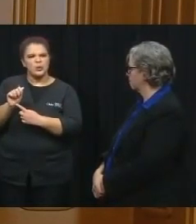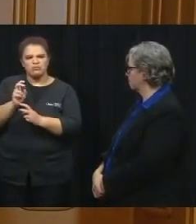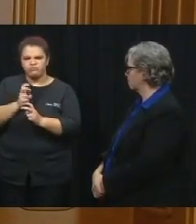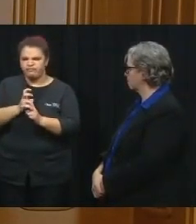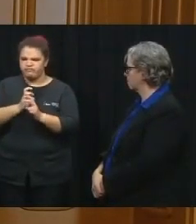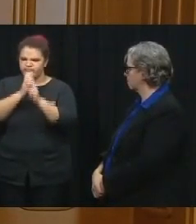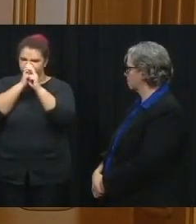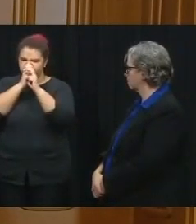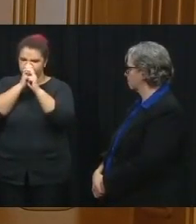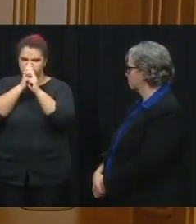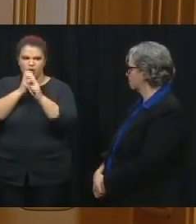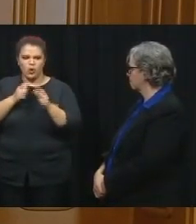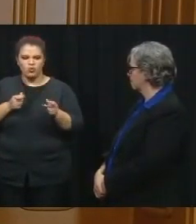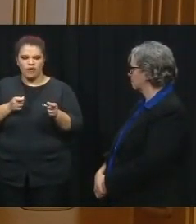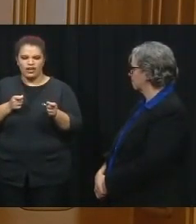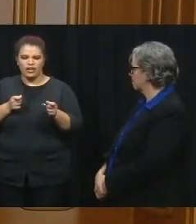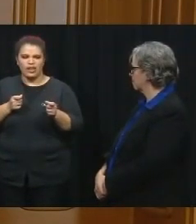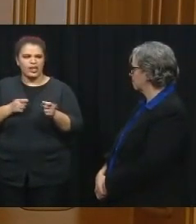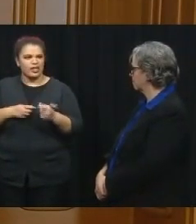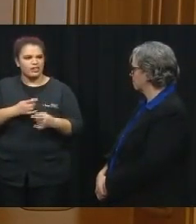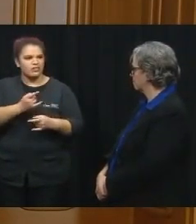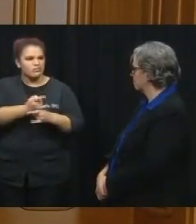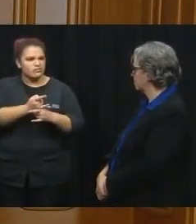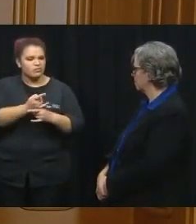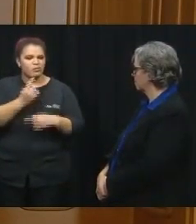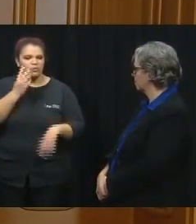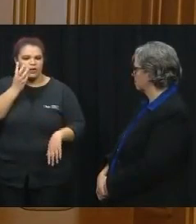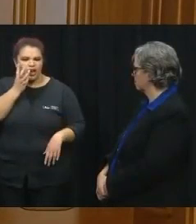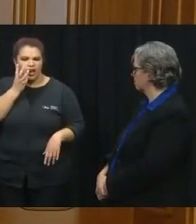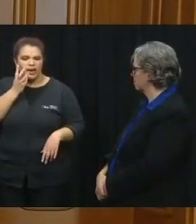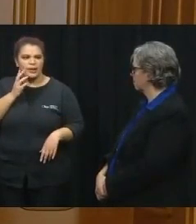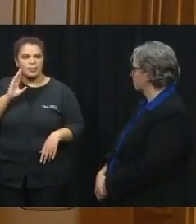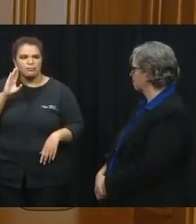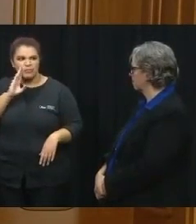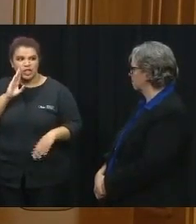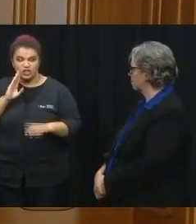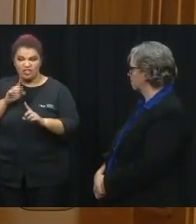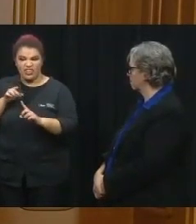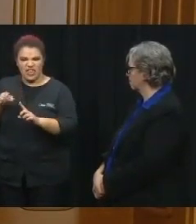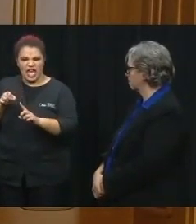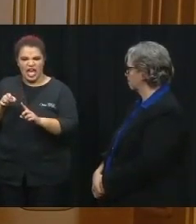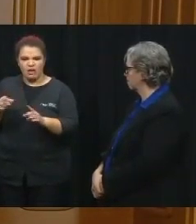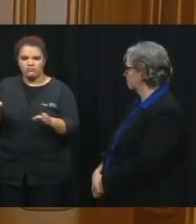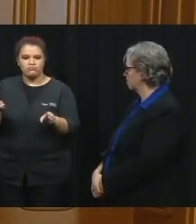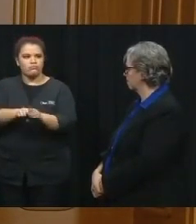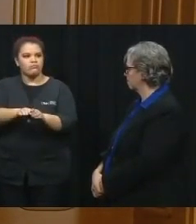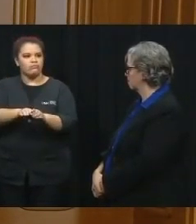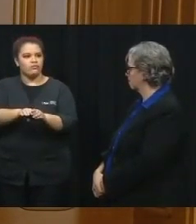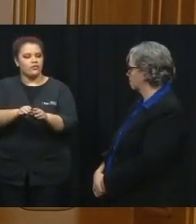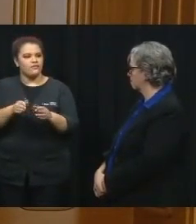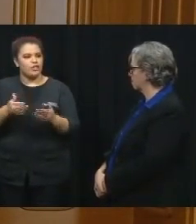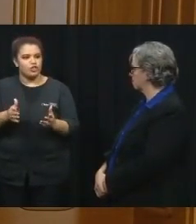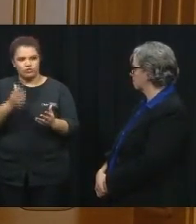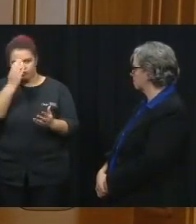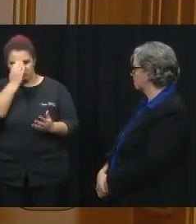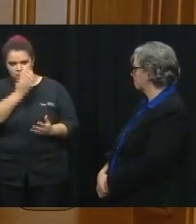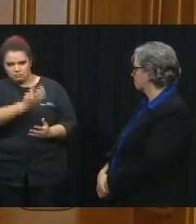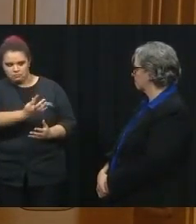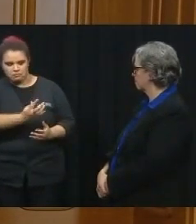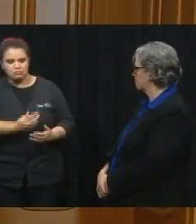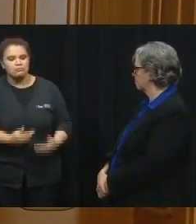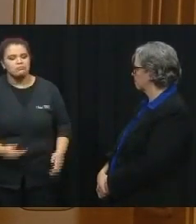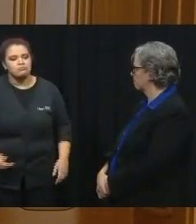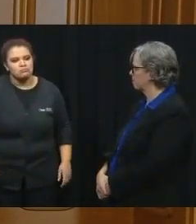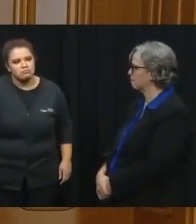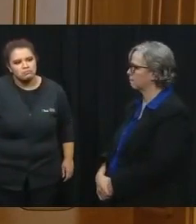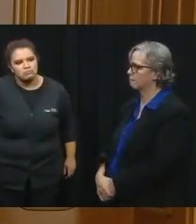and wine beer states in the country, has shut down their operations. Well, as you know,